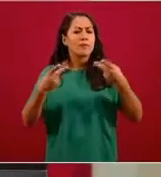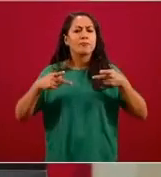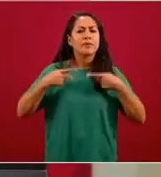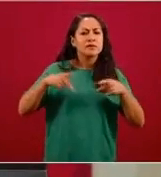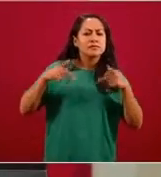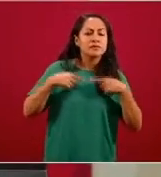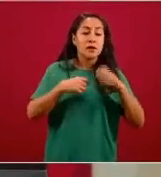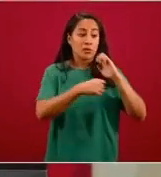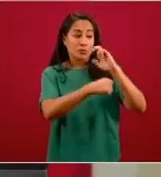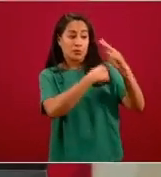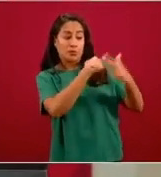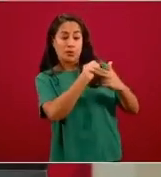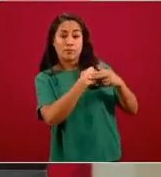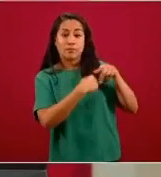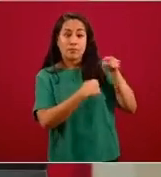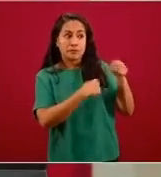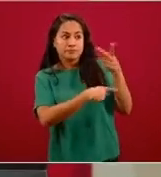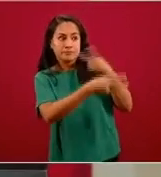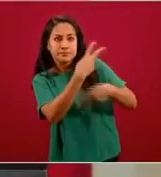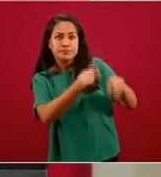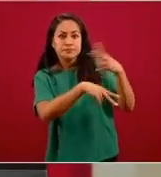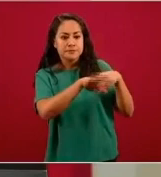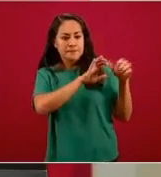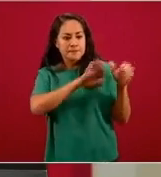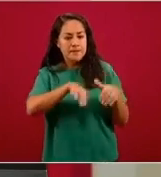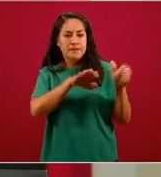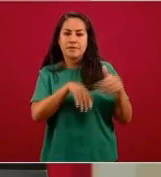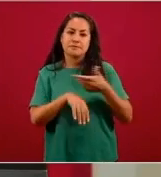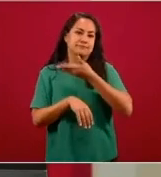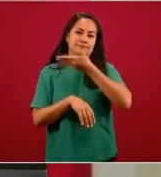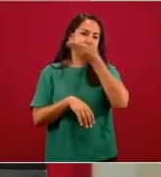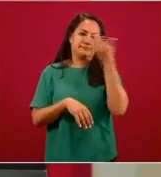number of people, the number of foreigners we're going to hire.